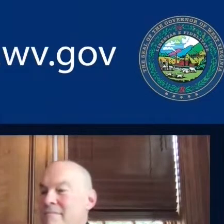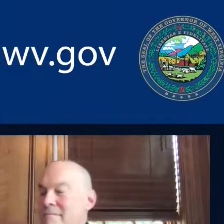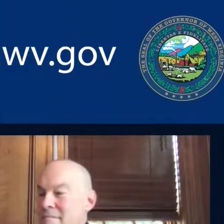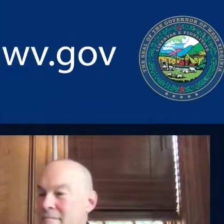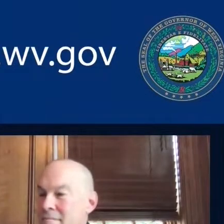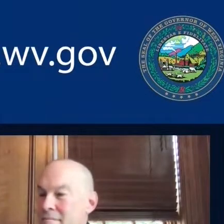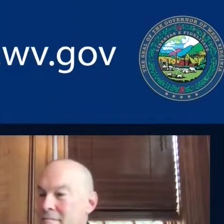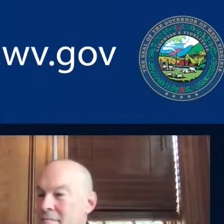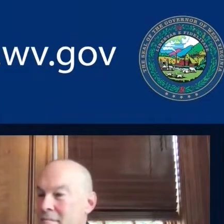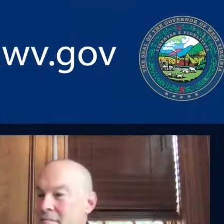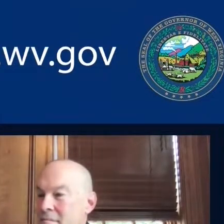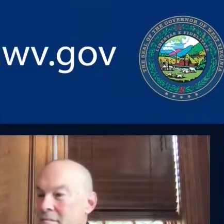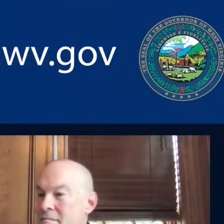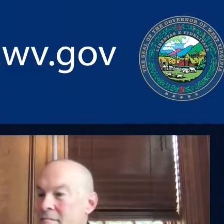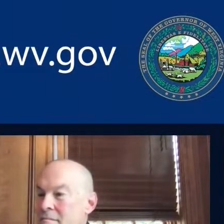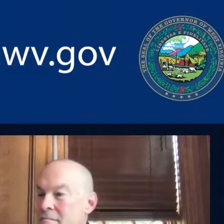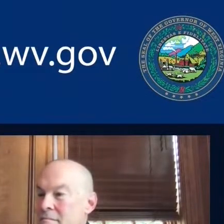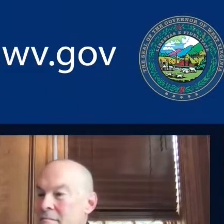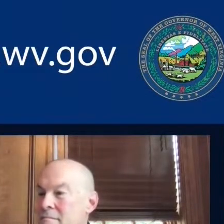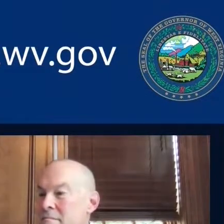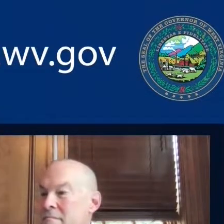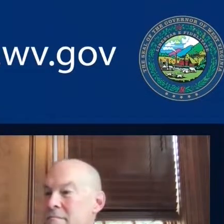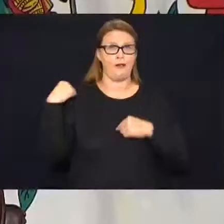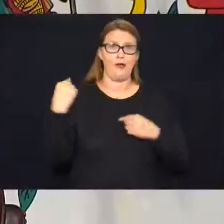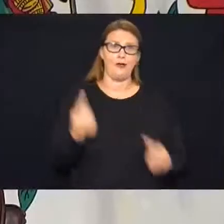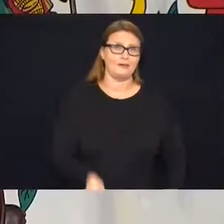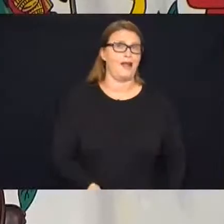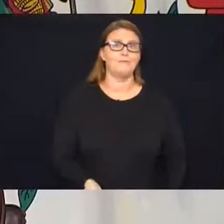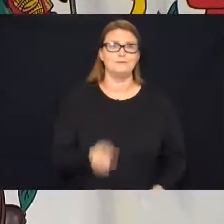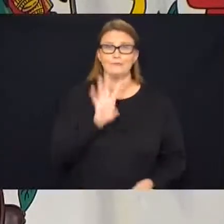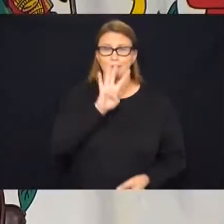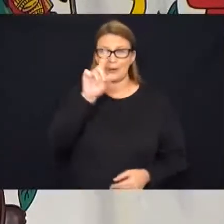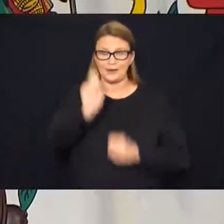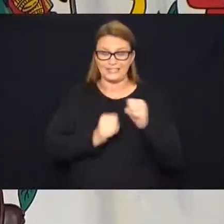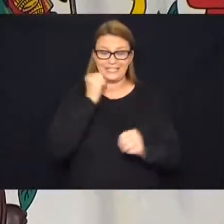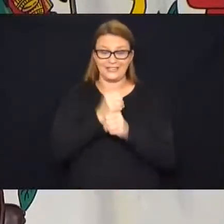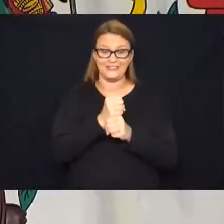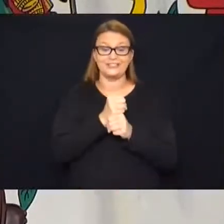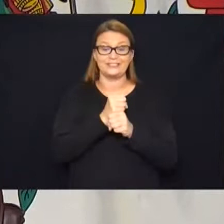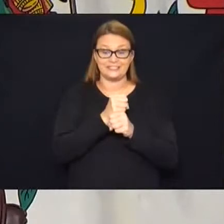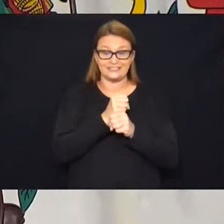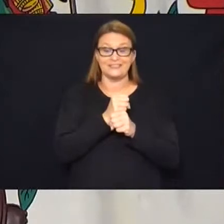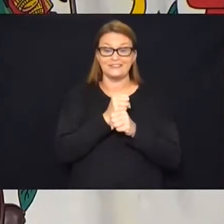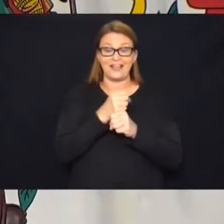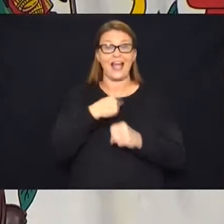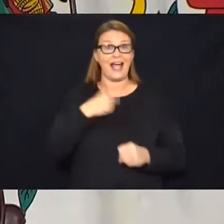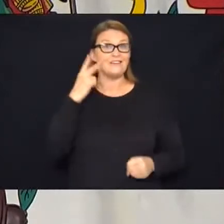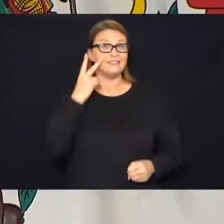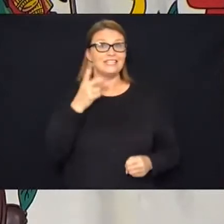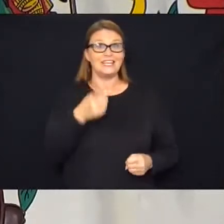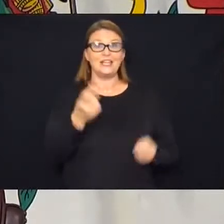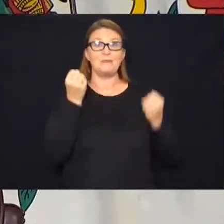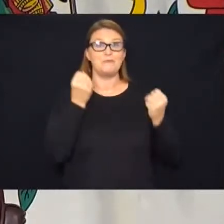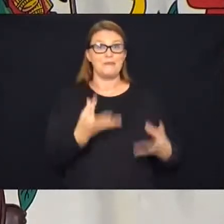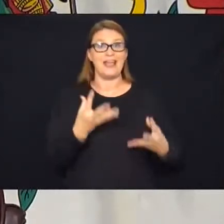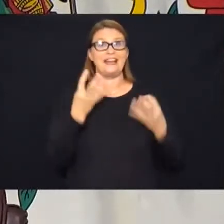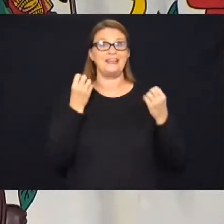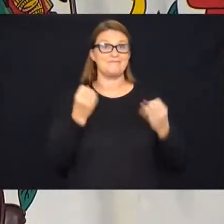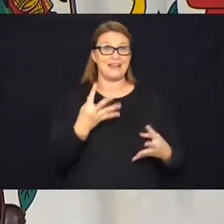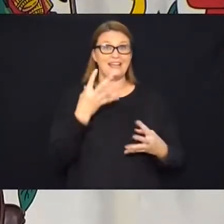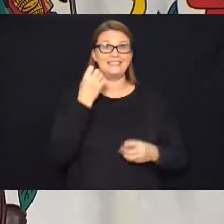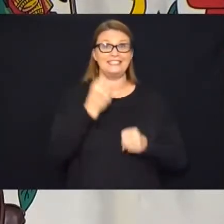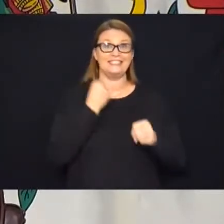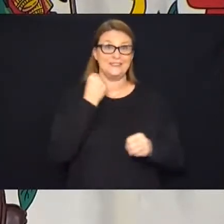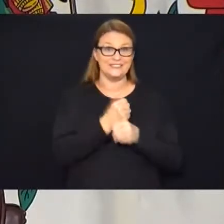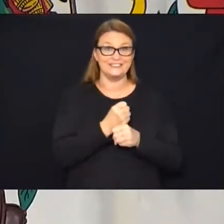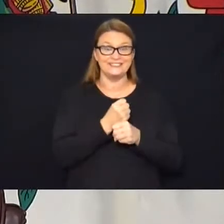at WTAP for a long time, 41 years. And I've seen you way, way, way, way before I